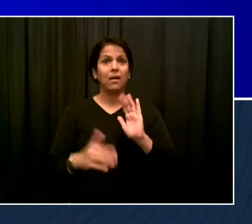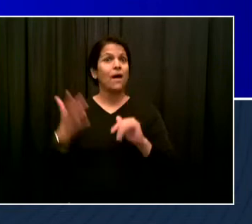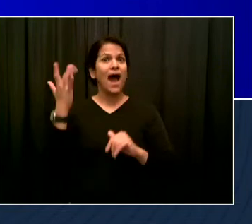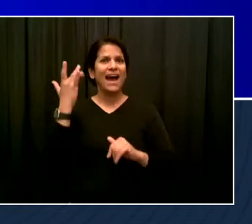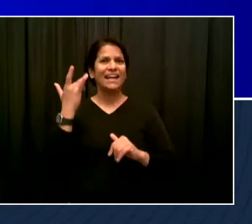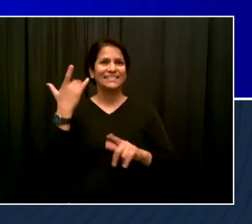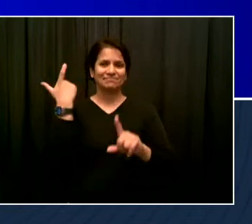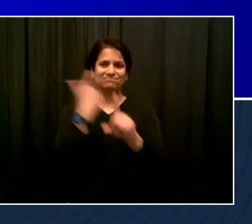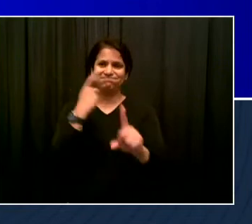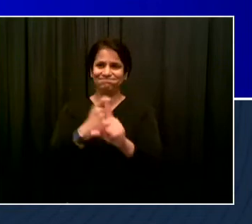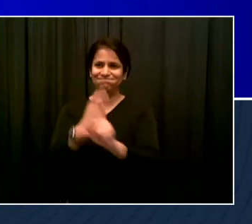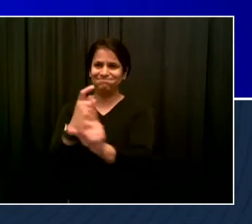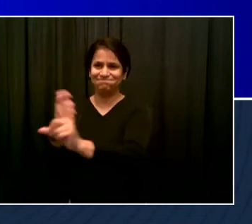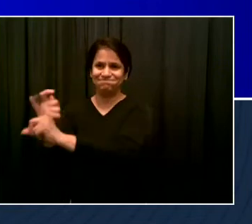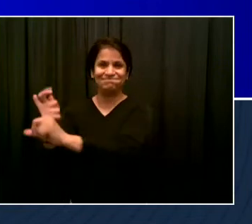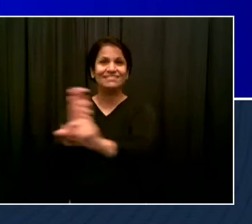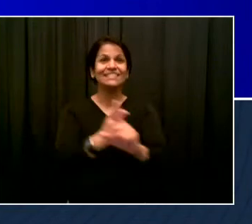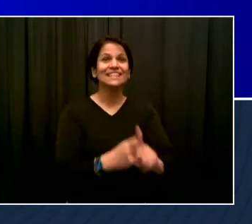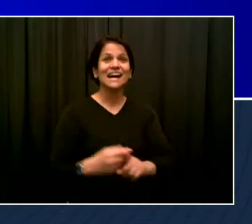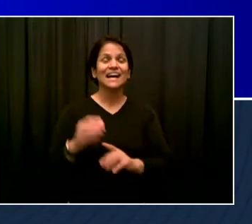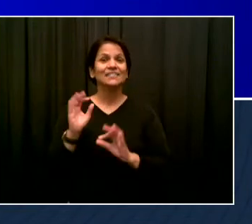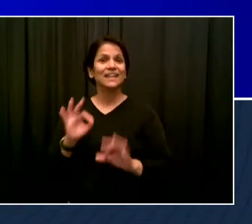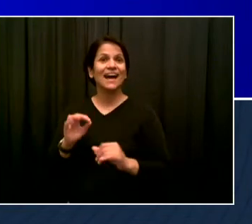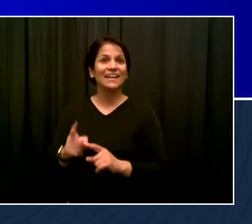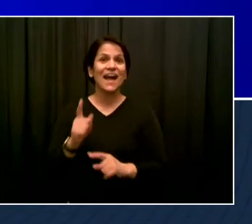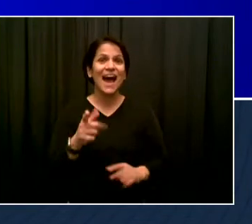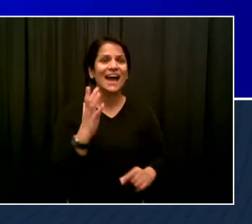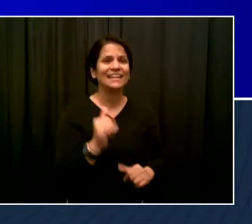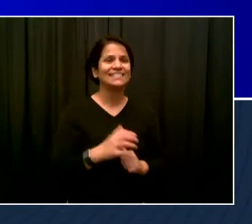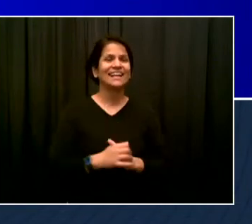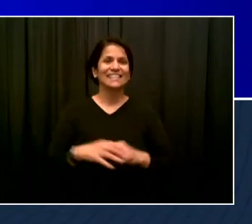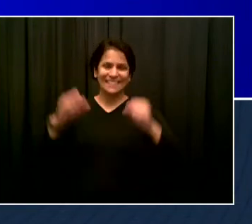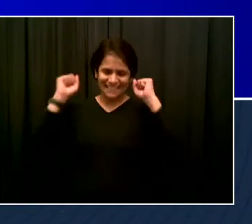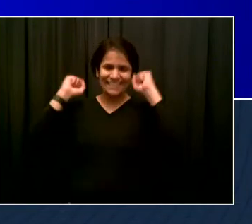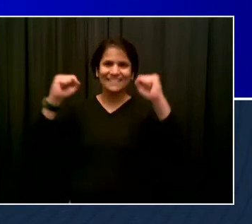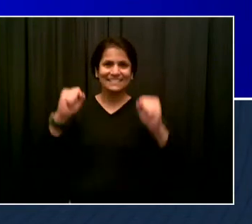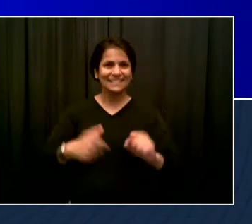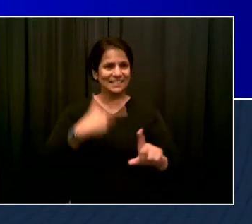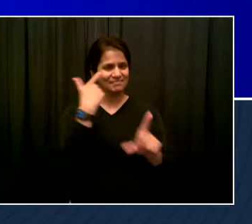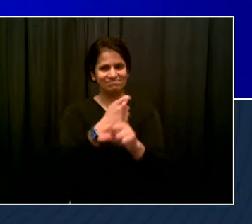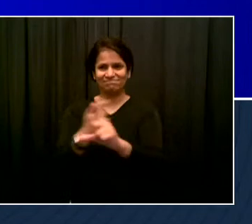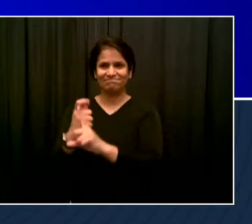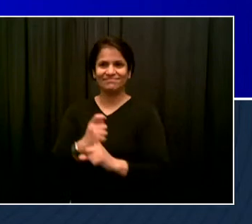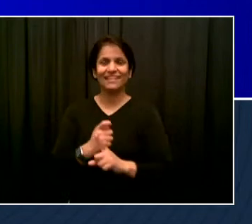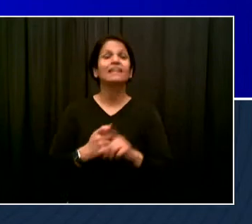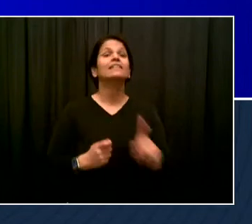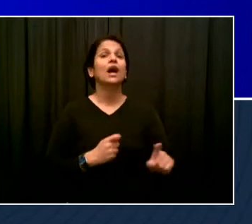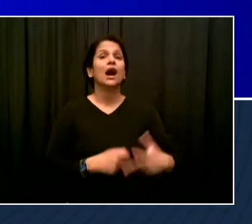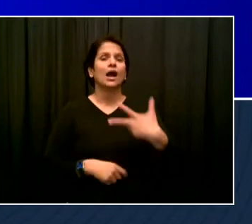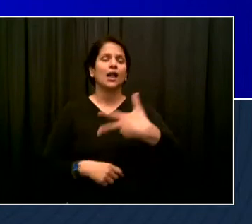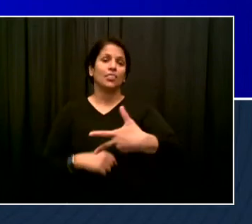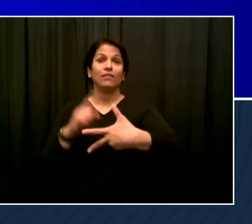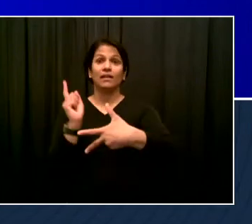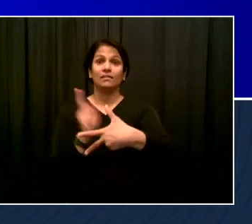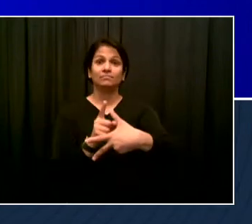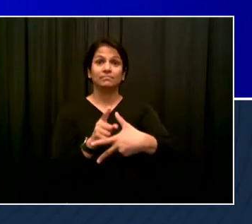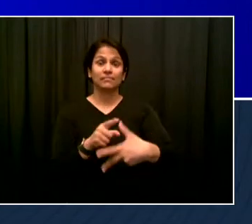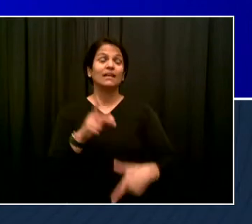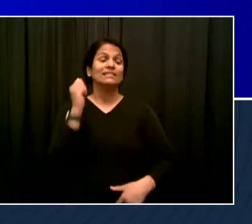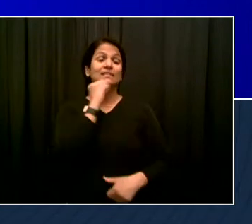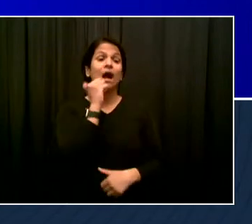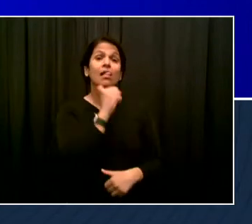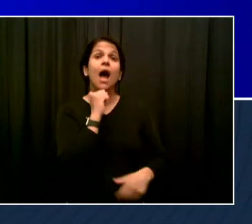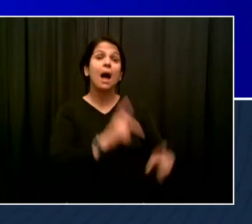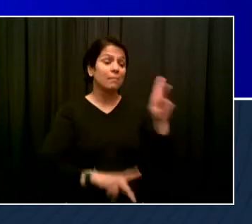why? People are getting vaccinated. Dave agrees with me. Okay, number one. Daily number of people admitted to New York City hospitals